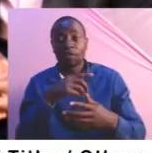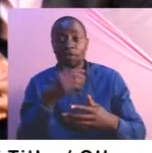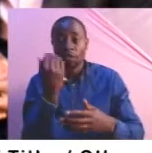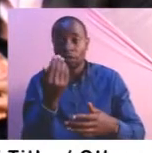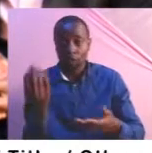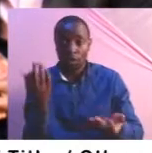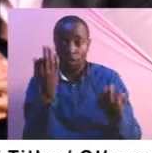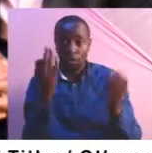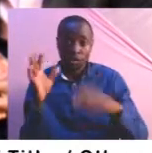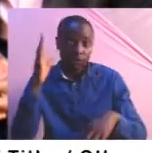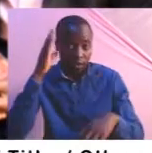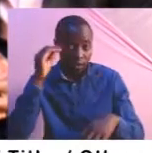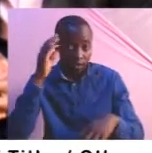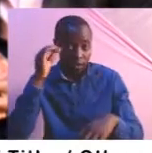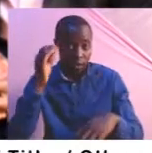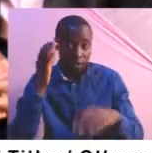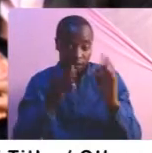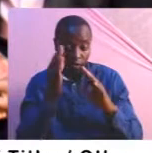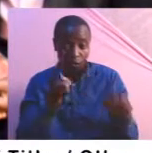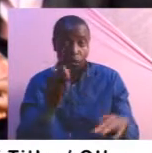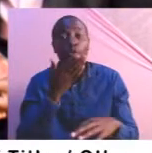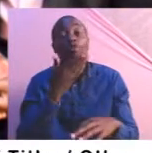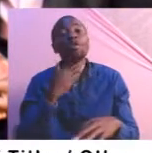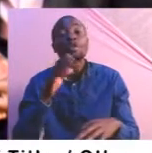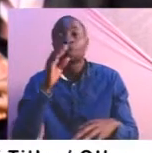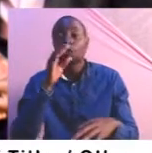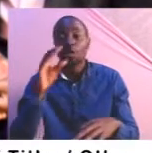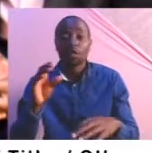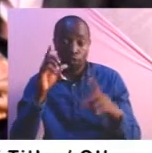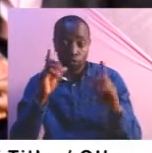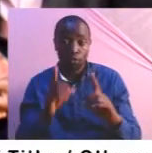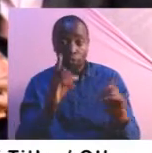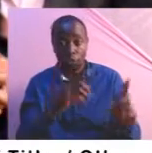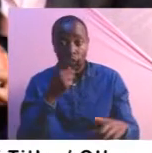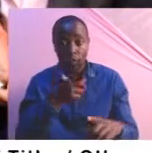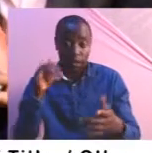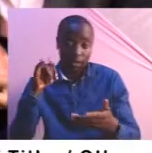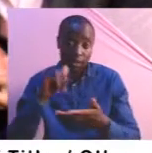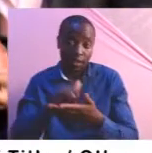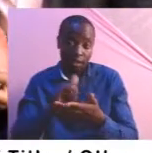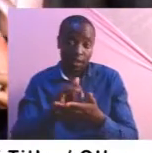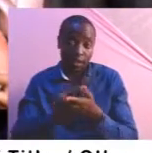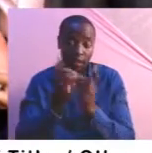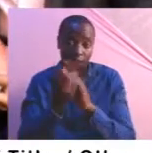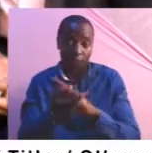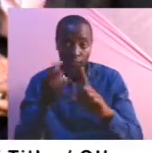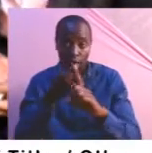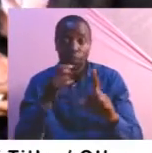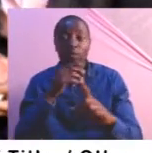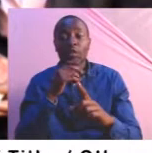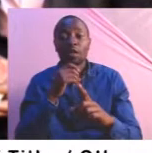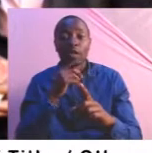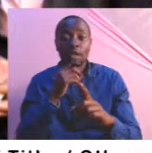You know, these ones, if you want them to be cursed, do this and that. Completely different from the man that he was. And remember